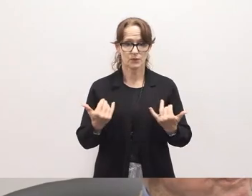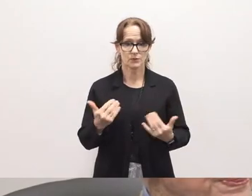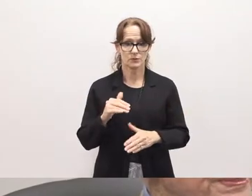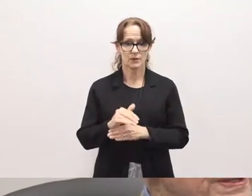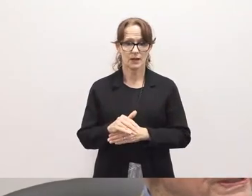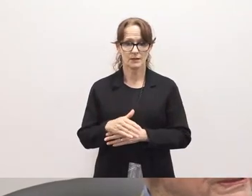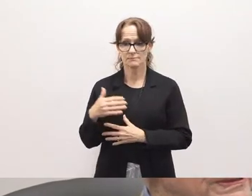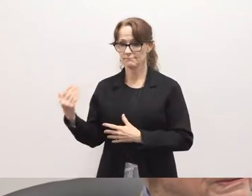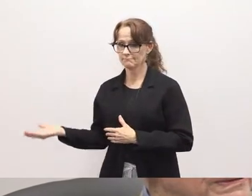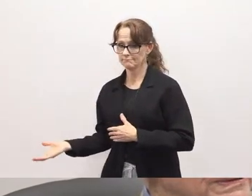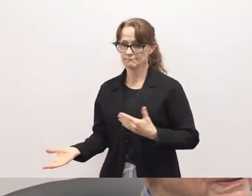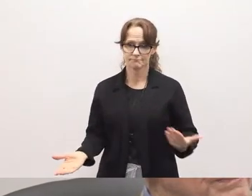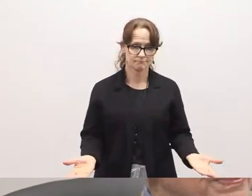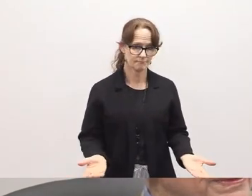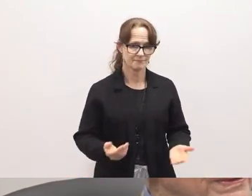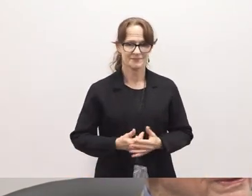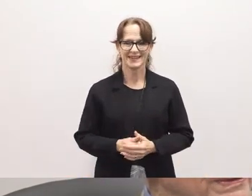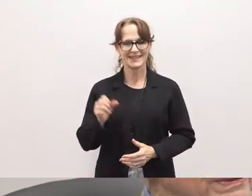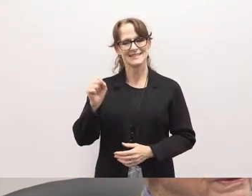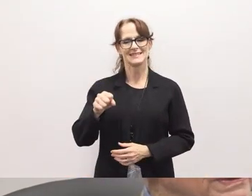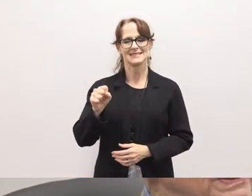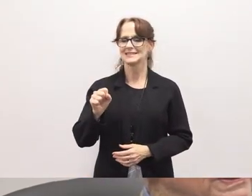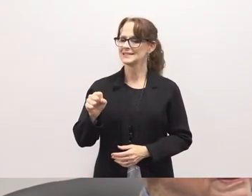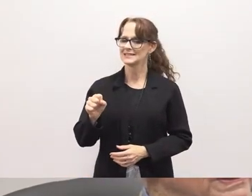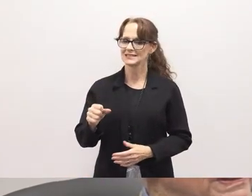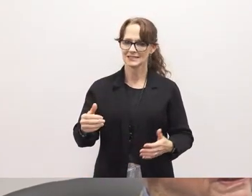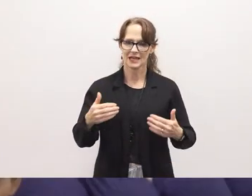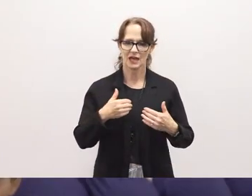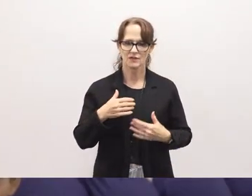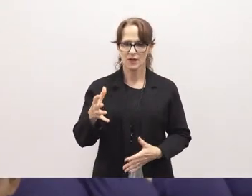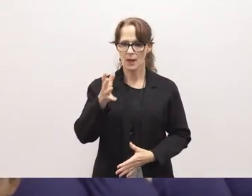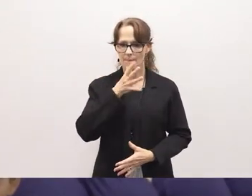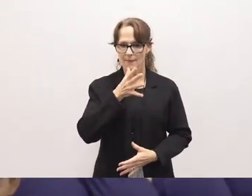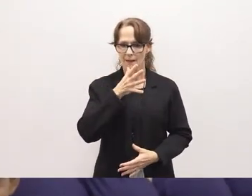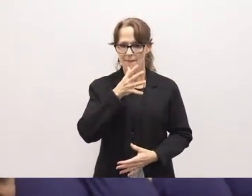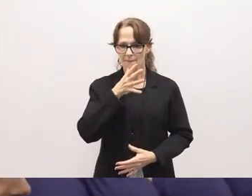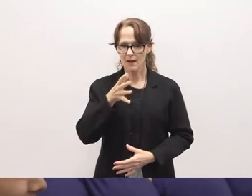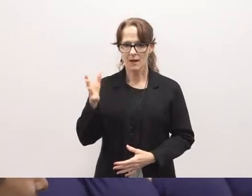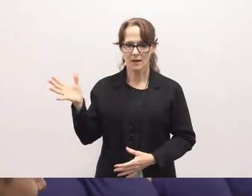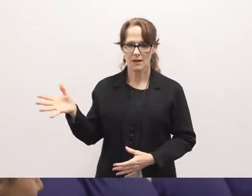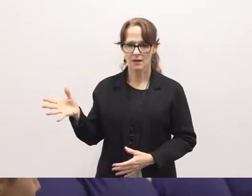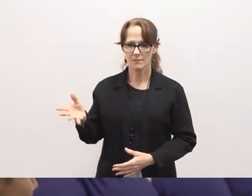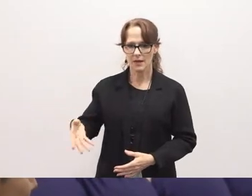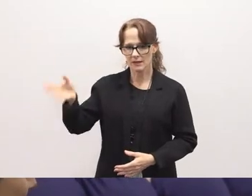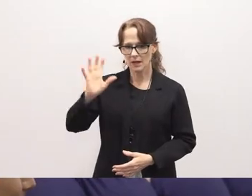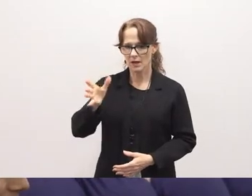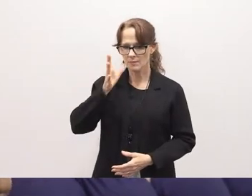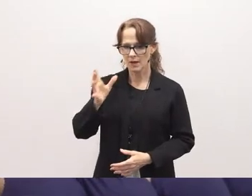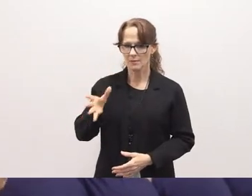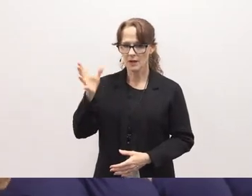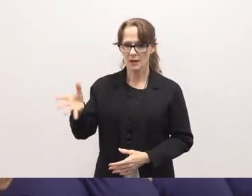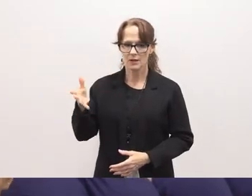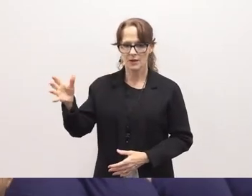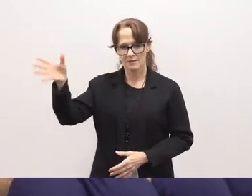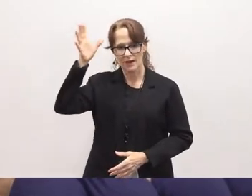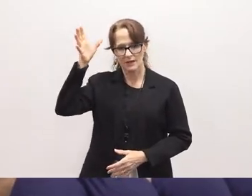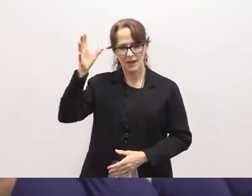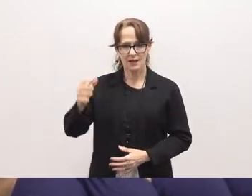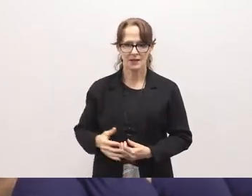tonight? Yes, I have my mom, my godmom, my grandmother, and my